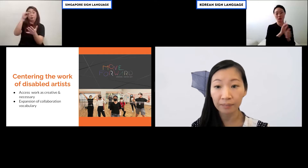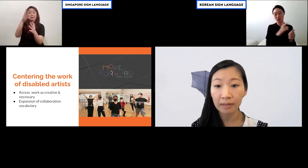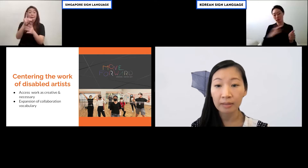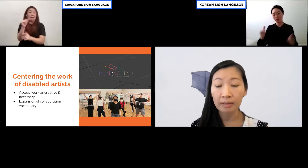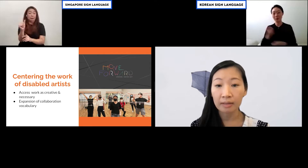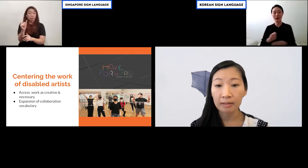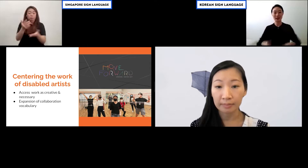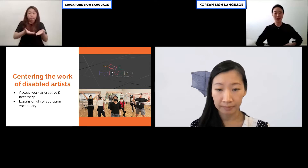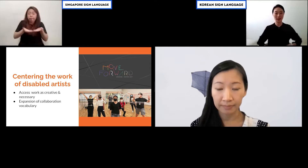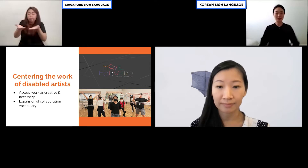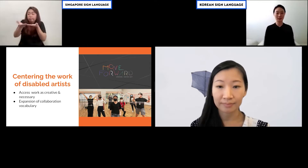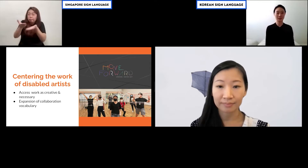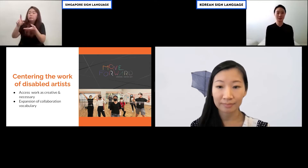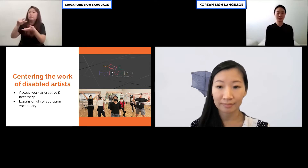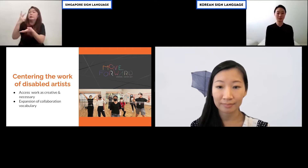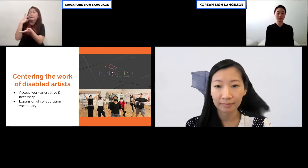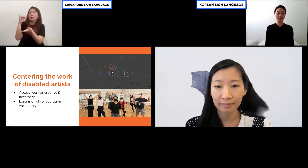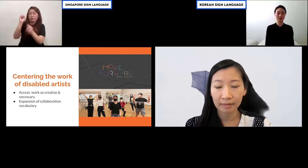differently.